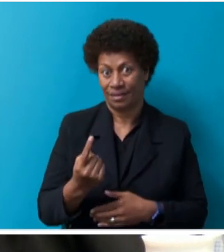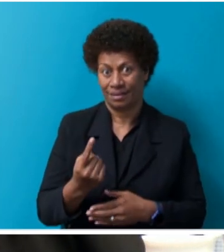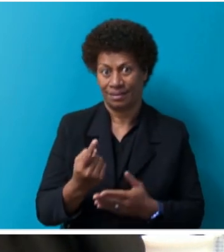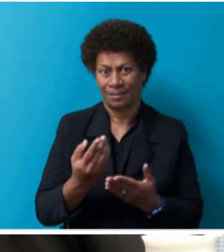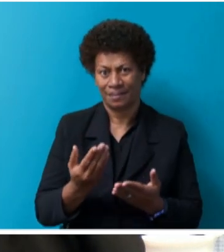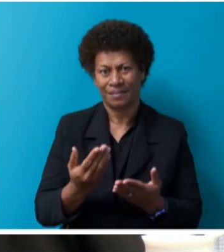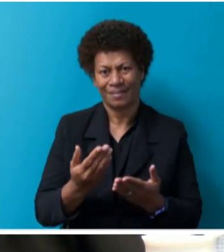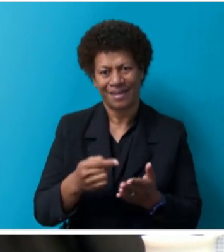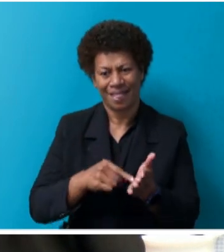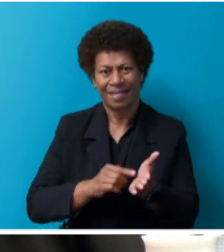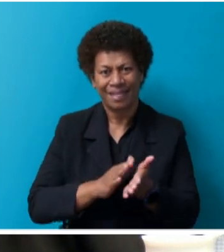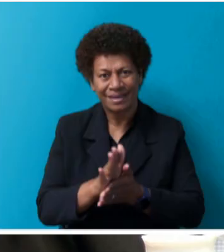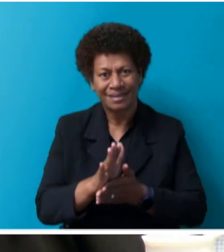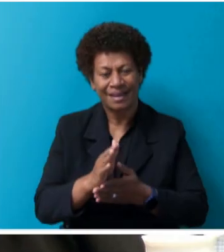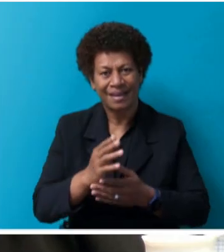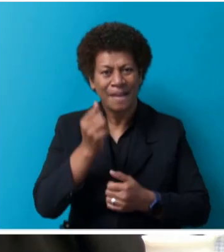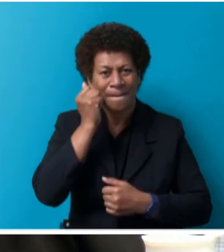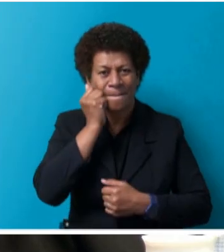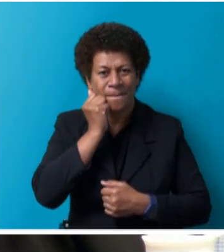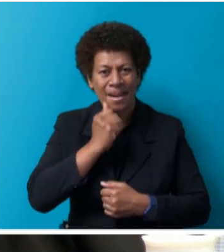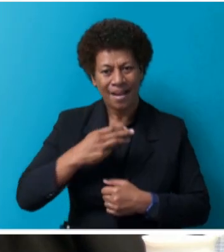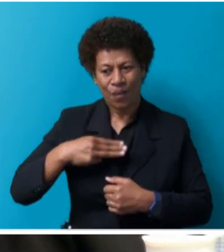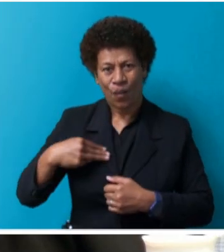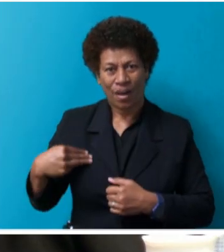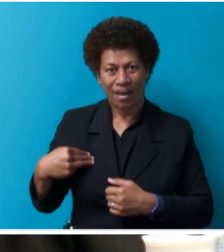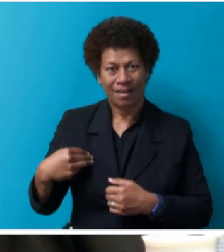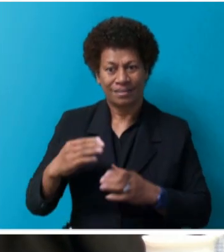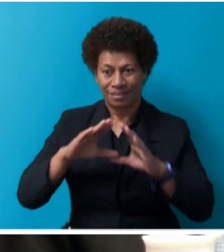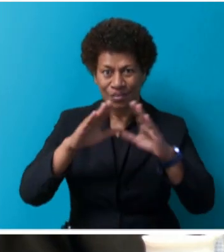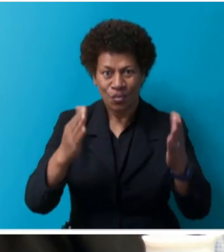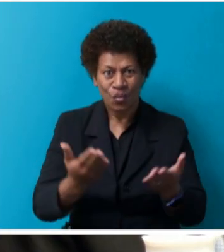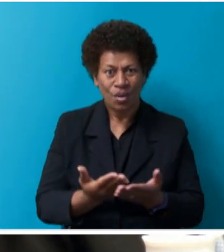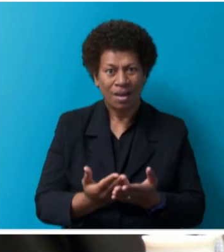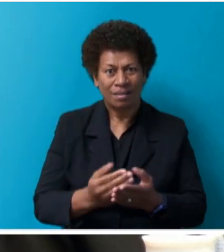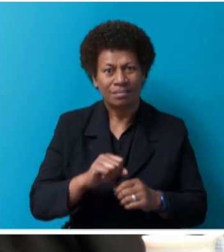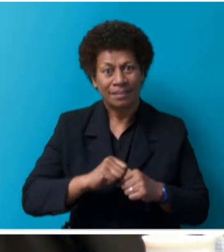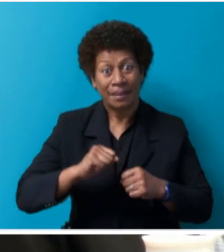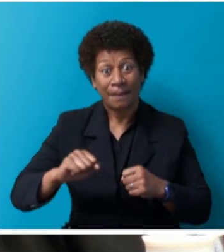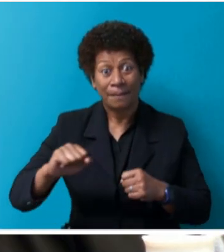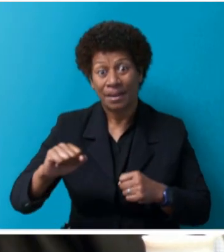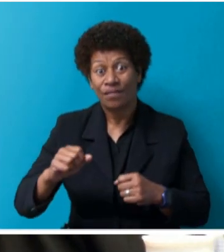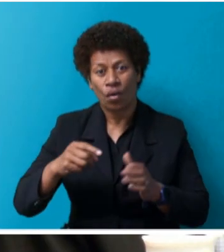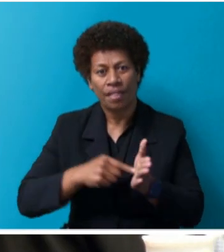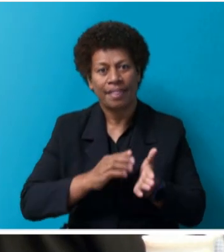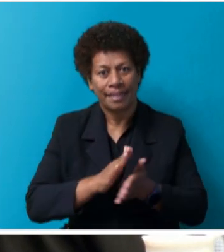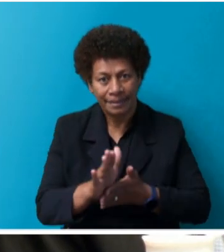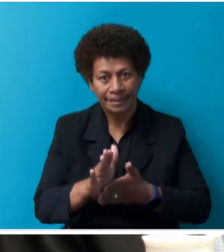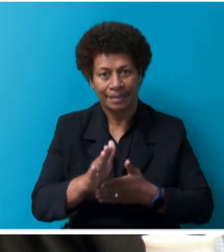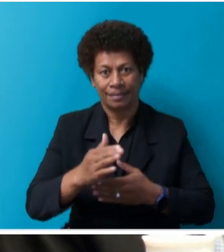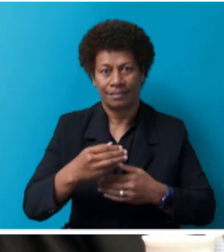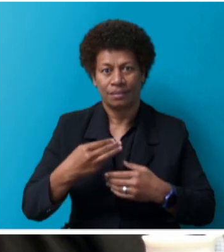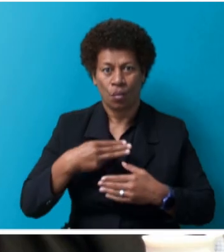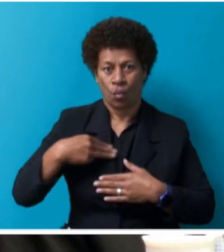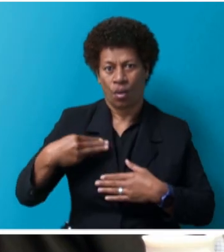Black initiative, our global campaign that calls on us to wear black every Thursday to stand in solidarity with